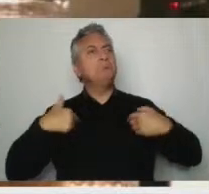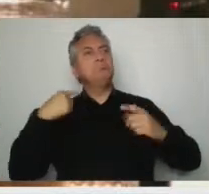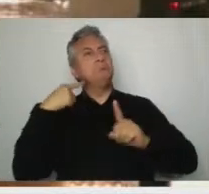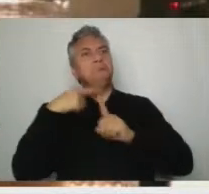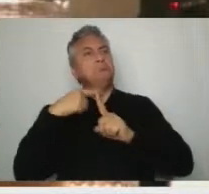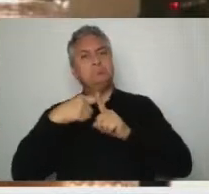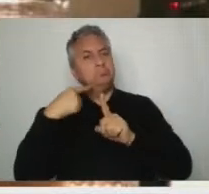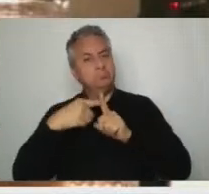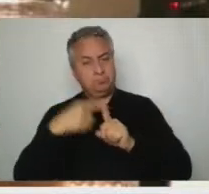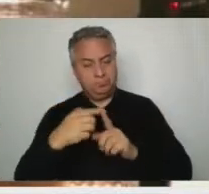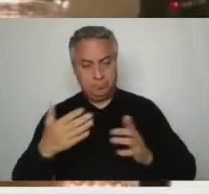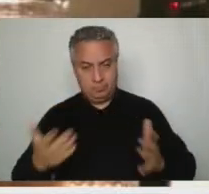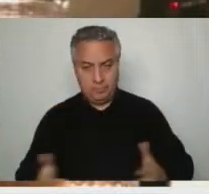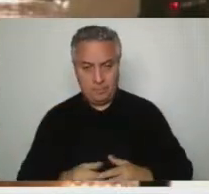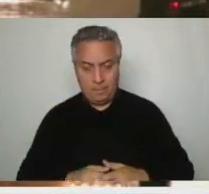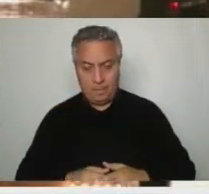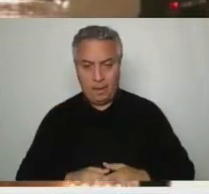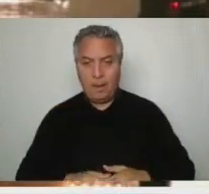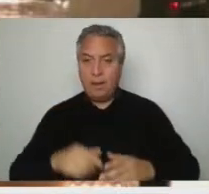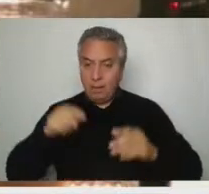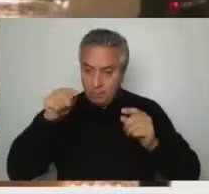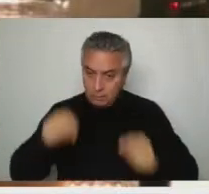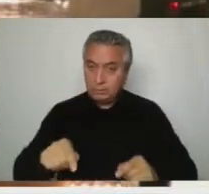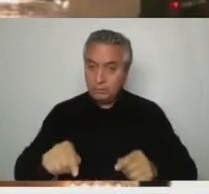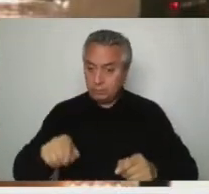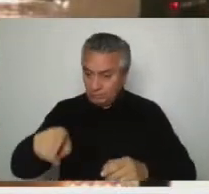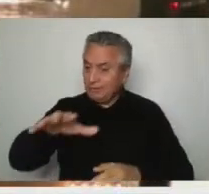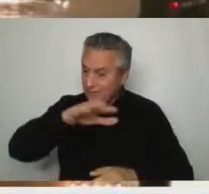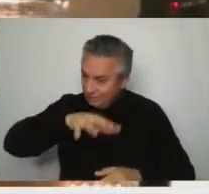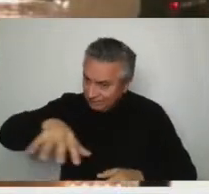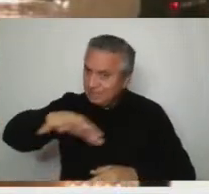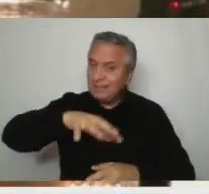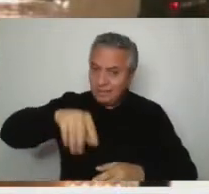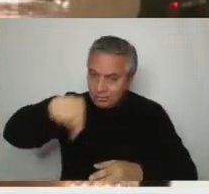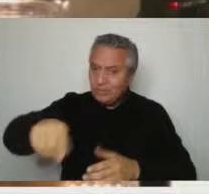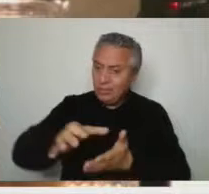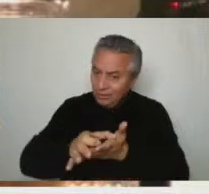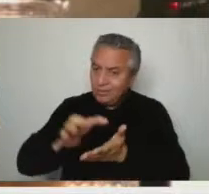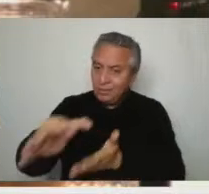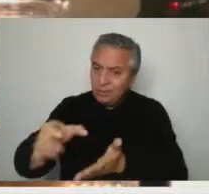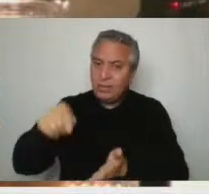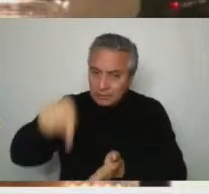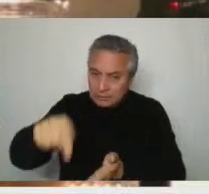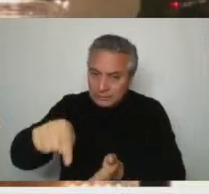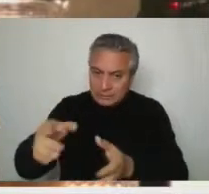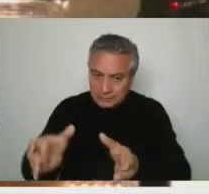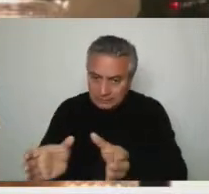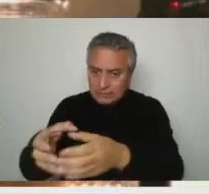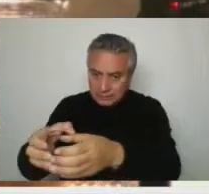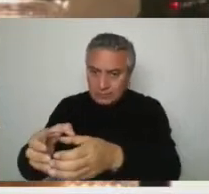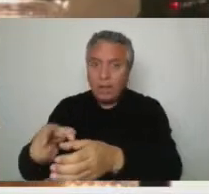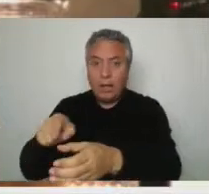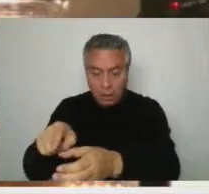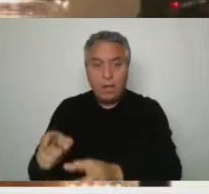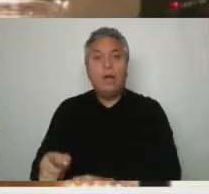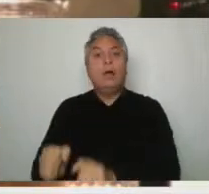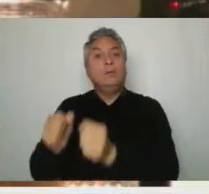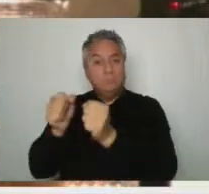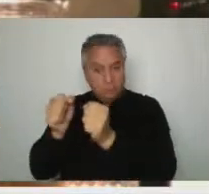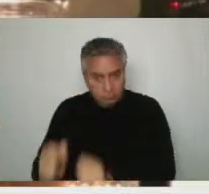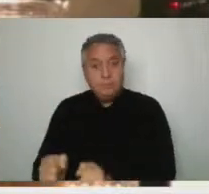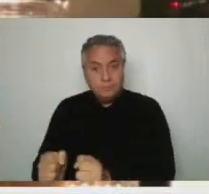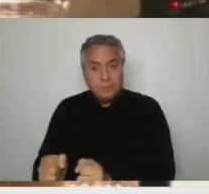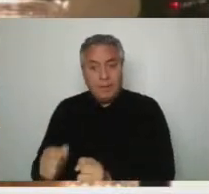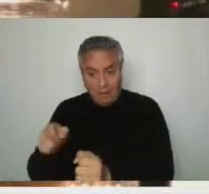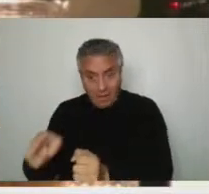to have access to those health assets available in one's territory. And territory